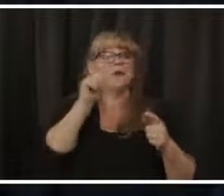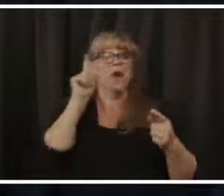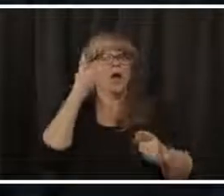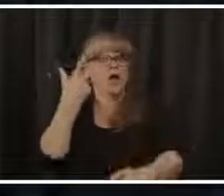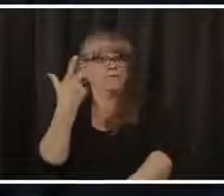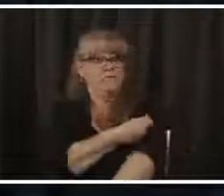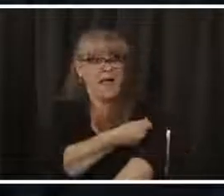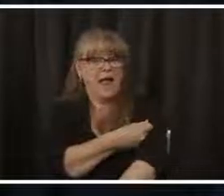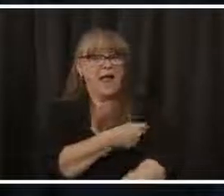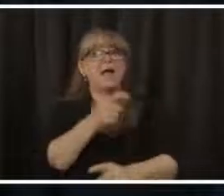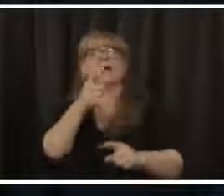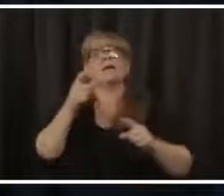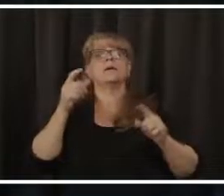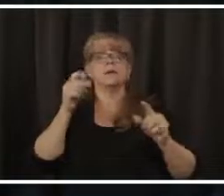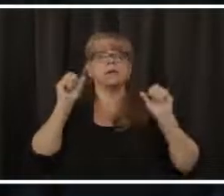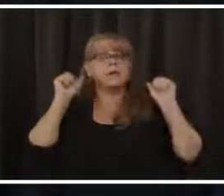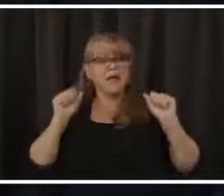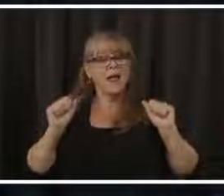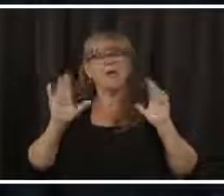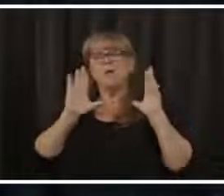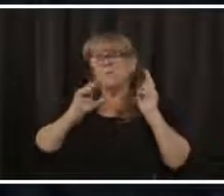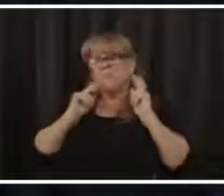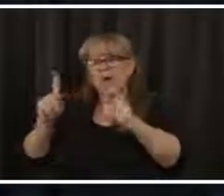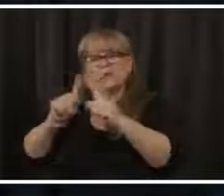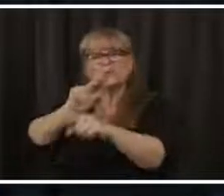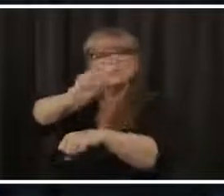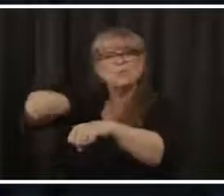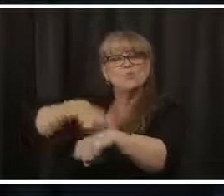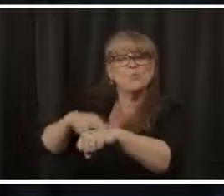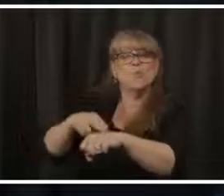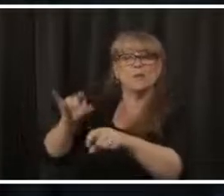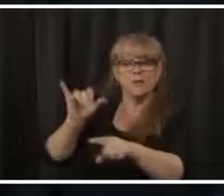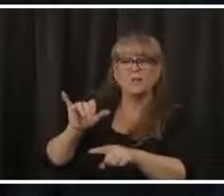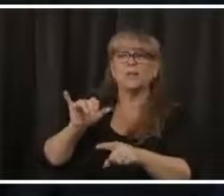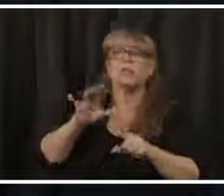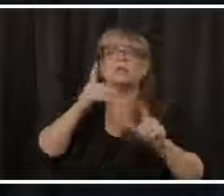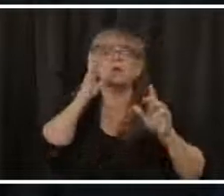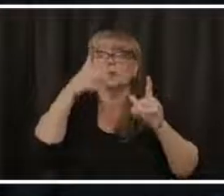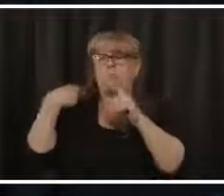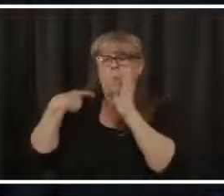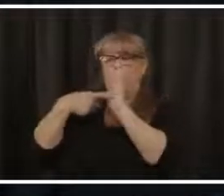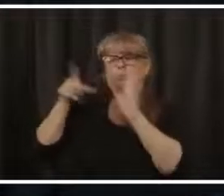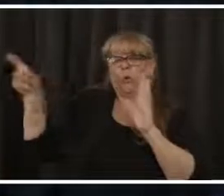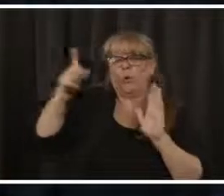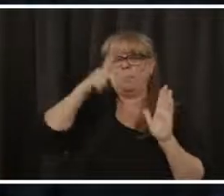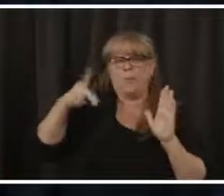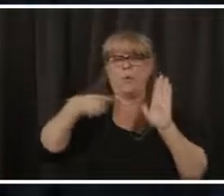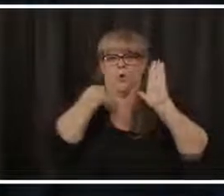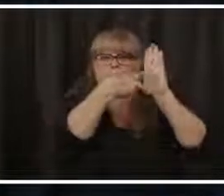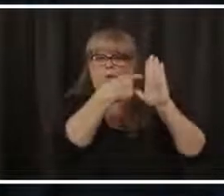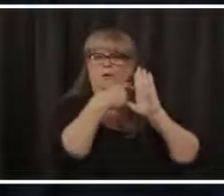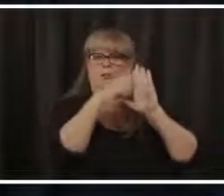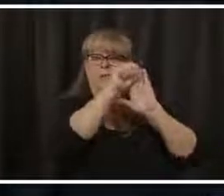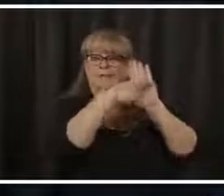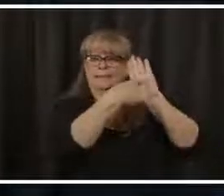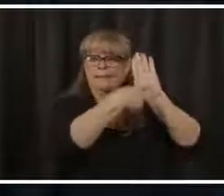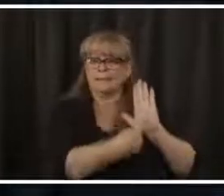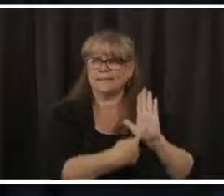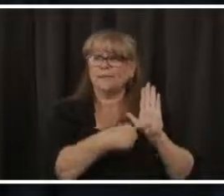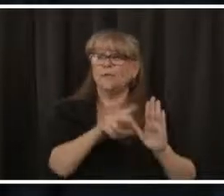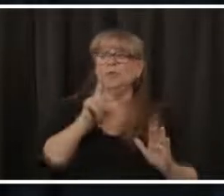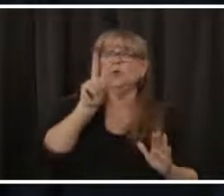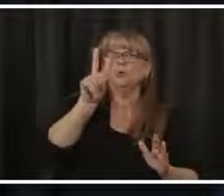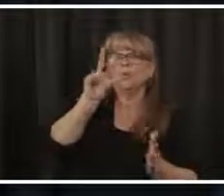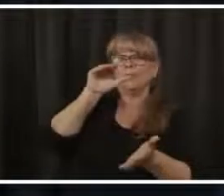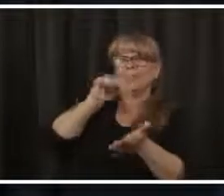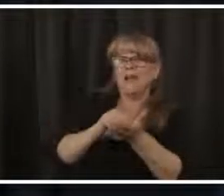to. I'll share the numbers today. Pretty bleak numbers for our state. 2,015 positive cases, and that